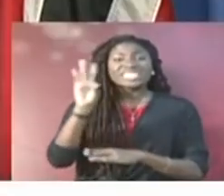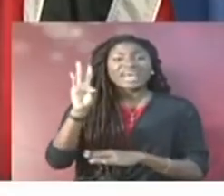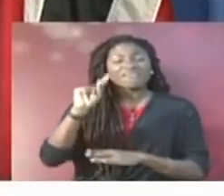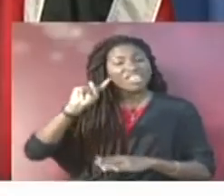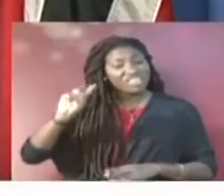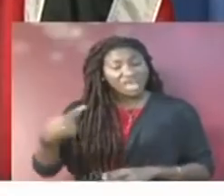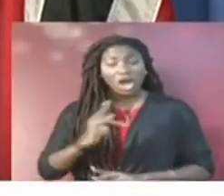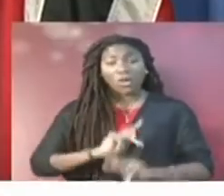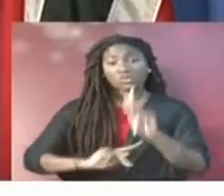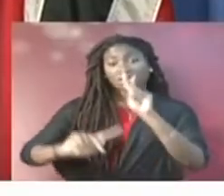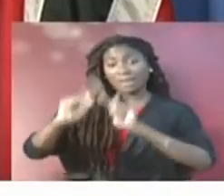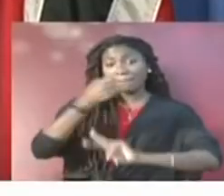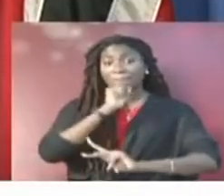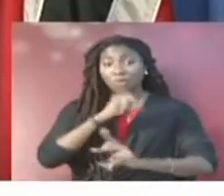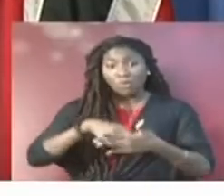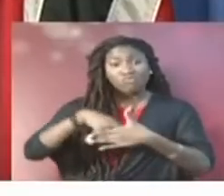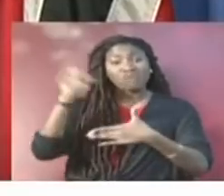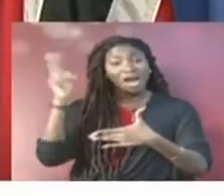107,000 people.